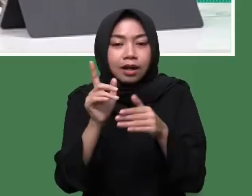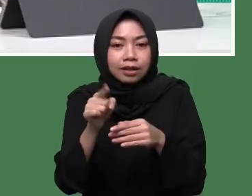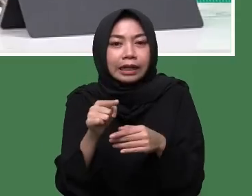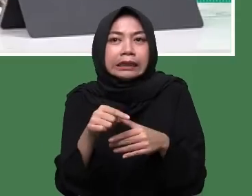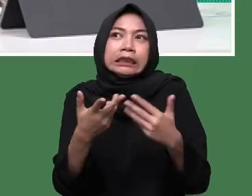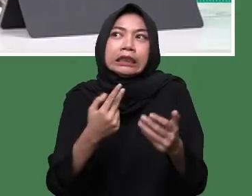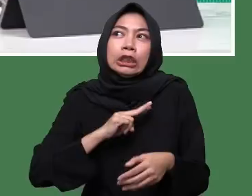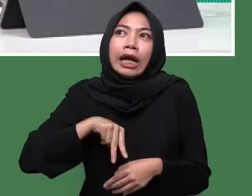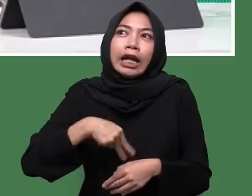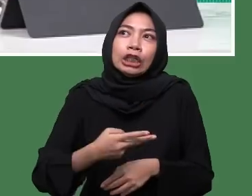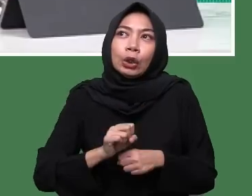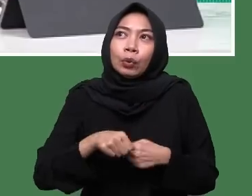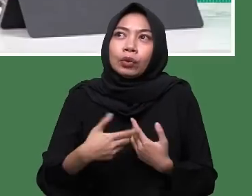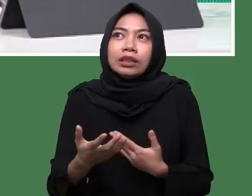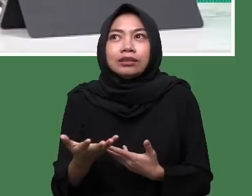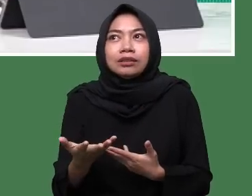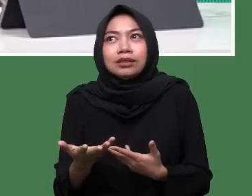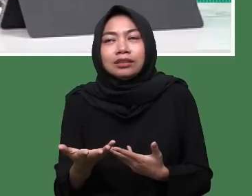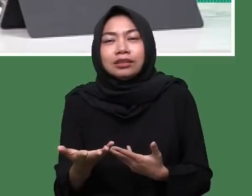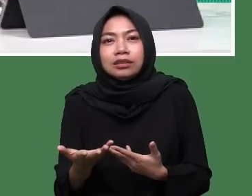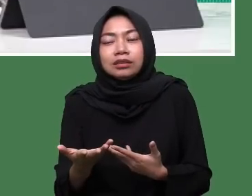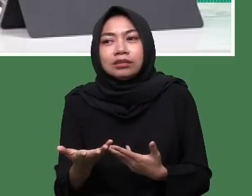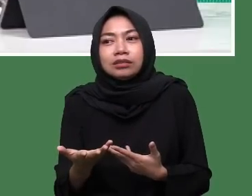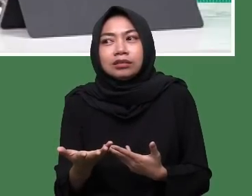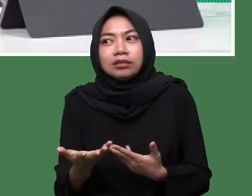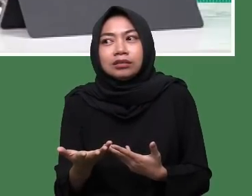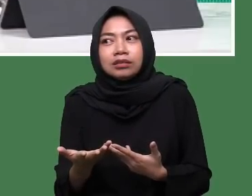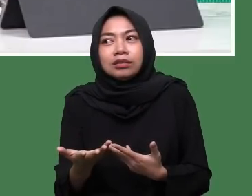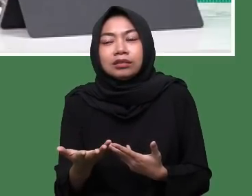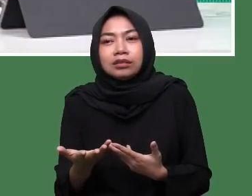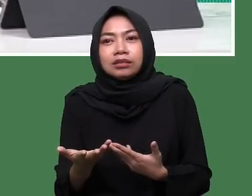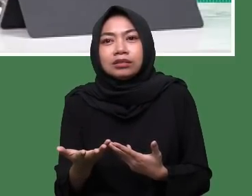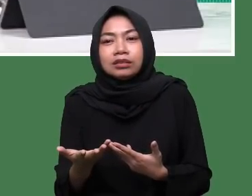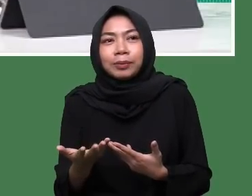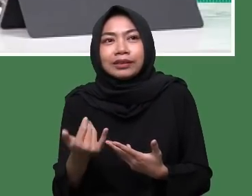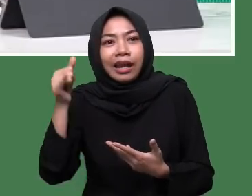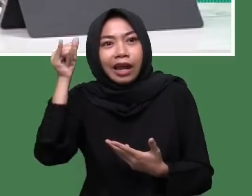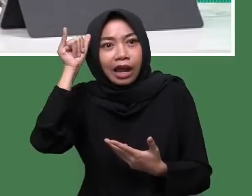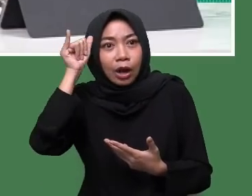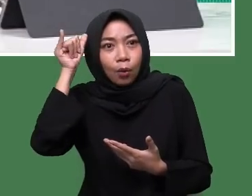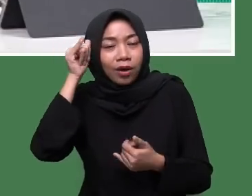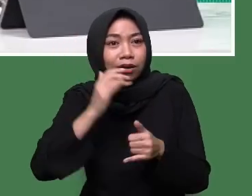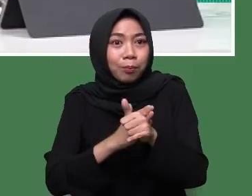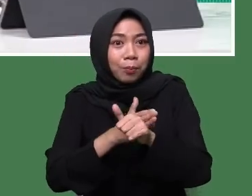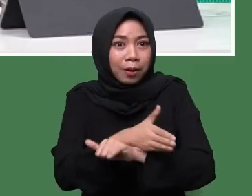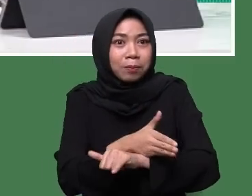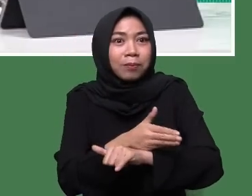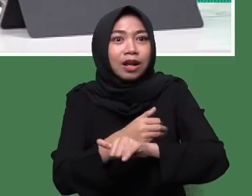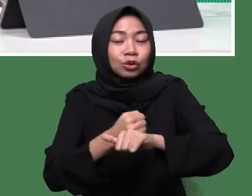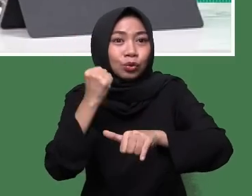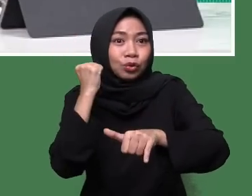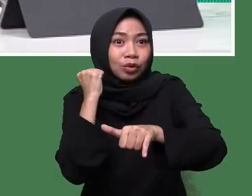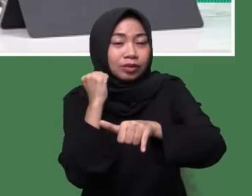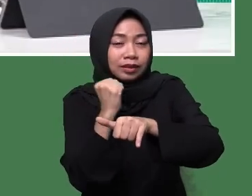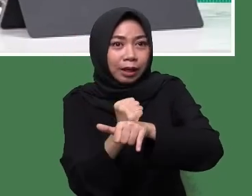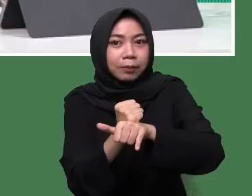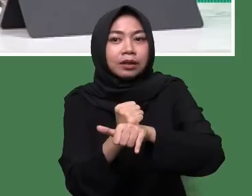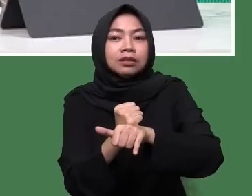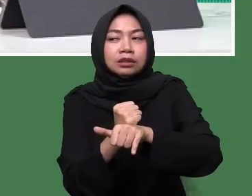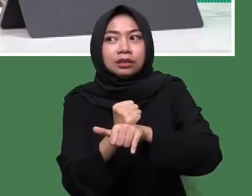compensating. Compensating meaning like for the slaughtered animal or the stamping out, where it's for